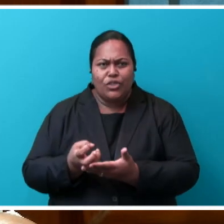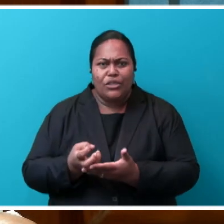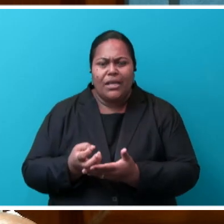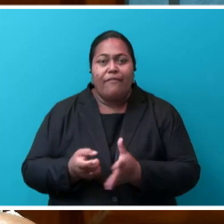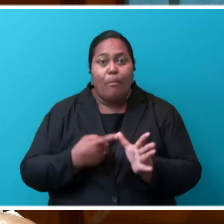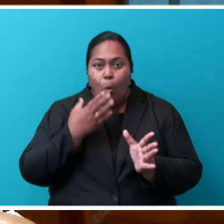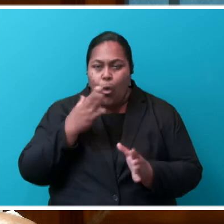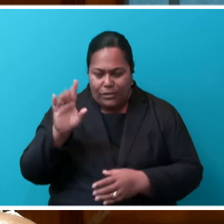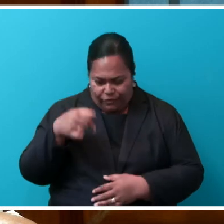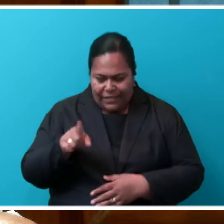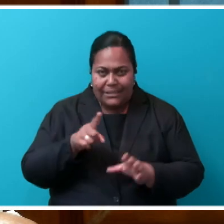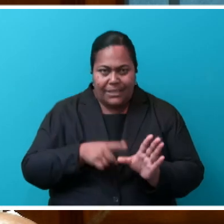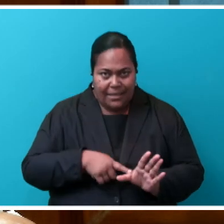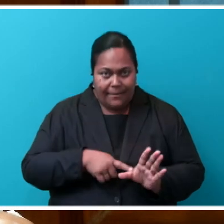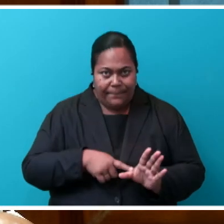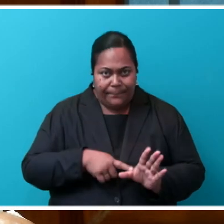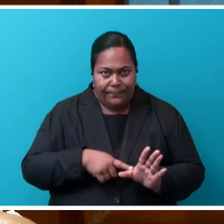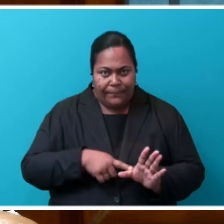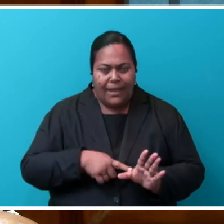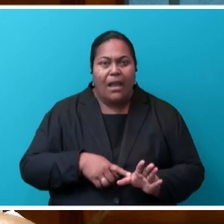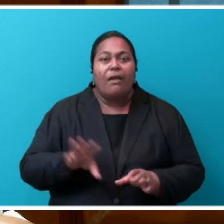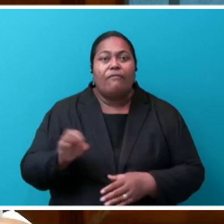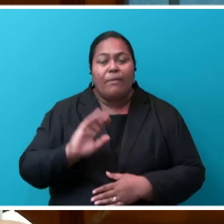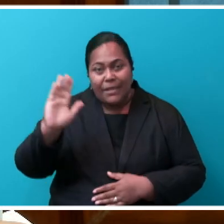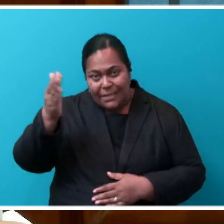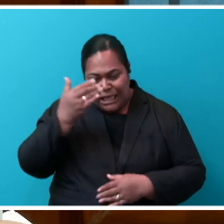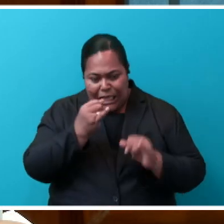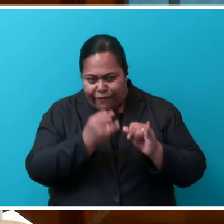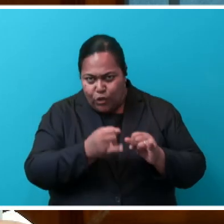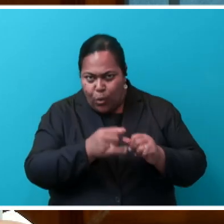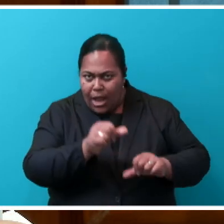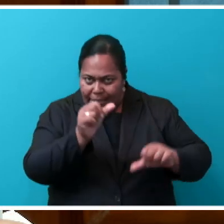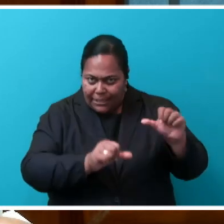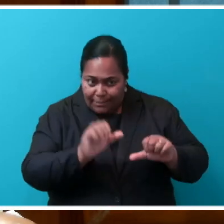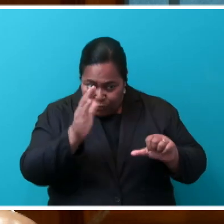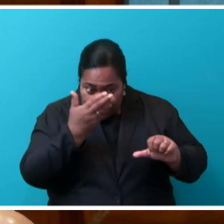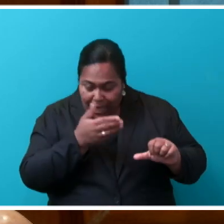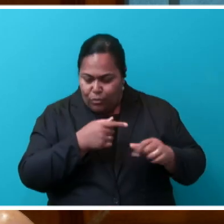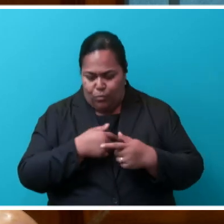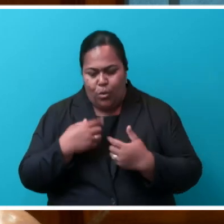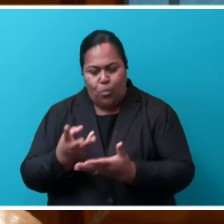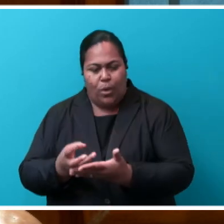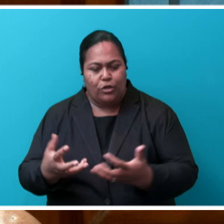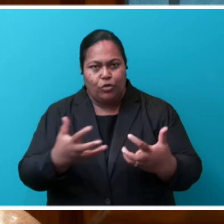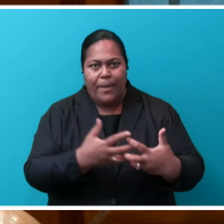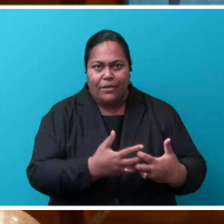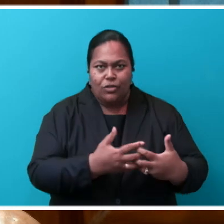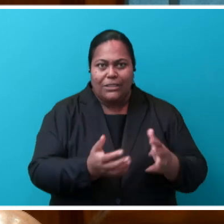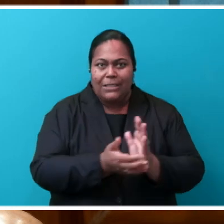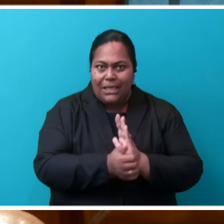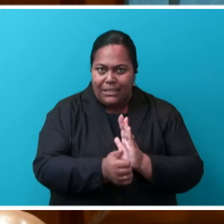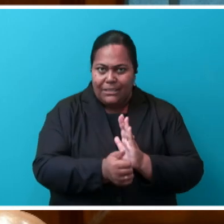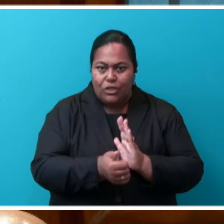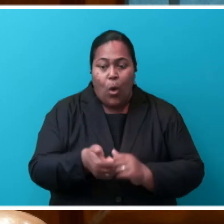year, pending the outcome of the individual competency assessments. The adjustments will include mandatory allowance